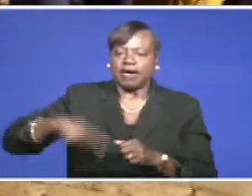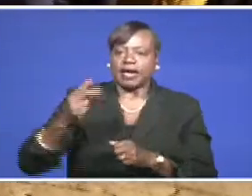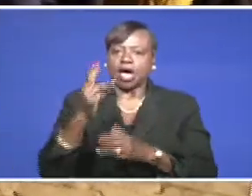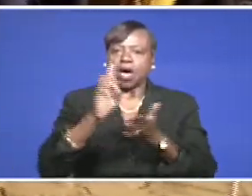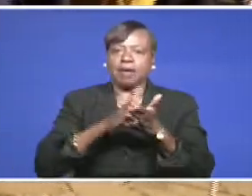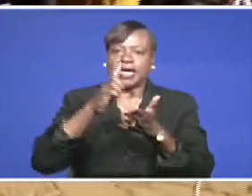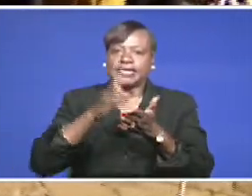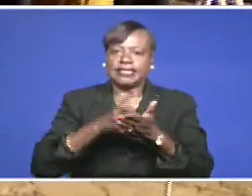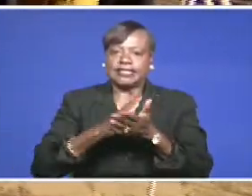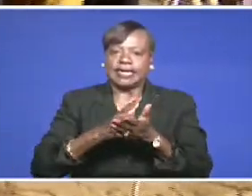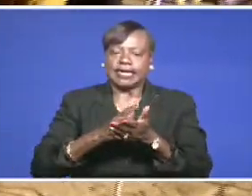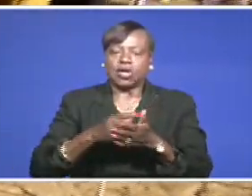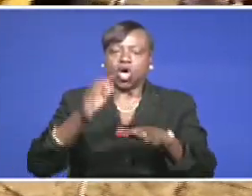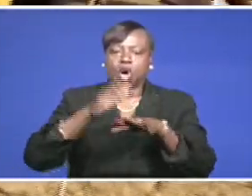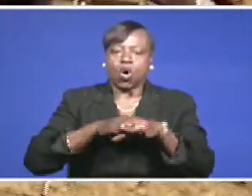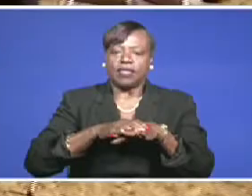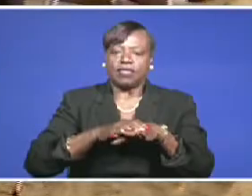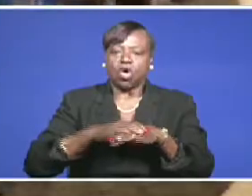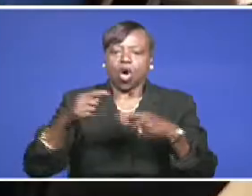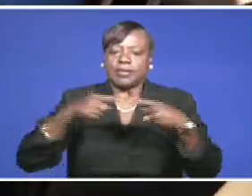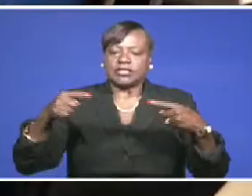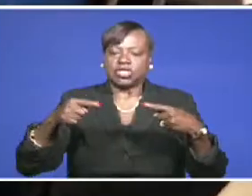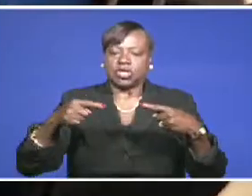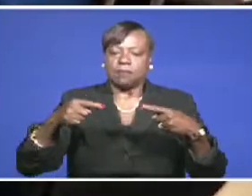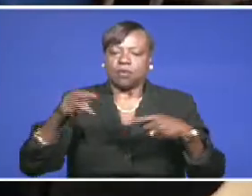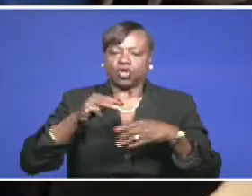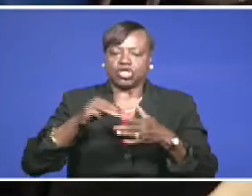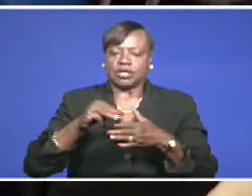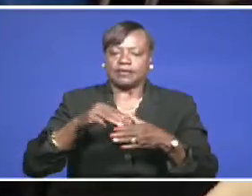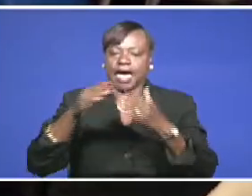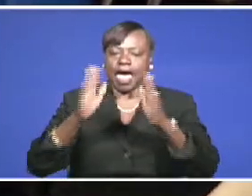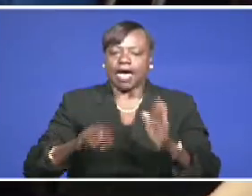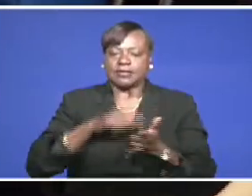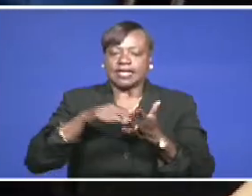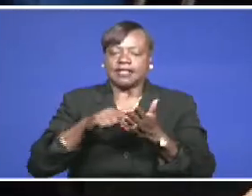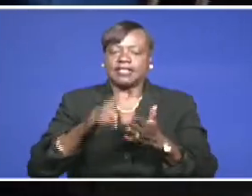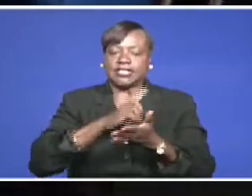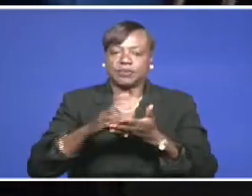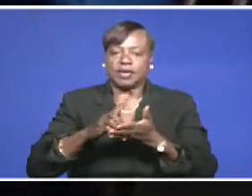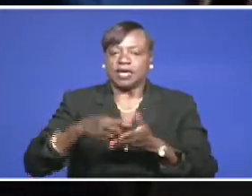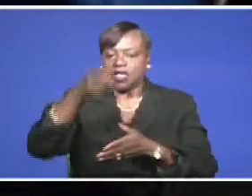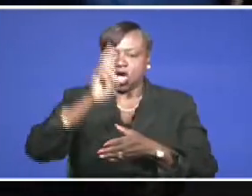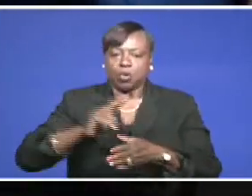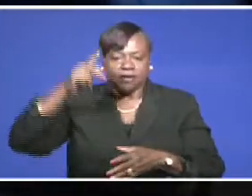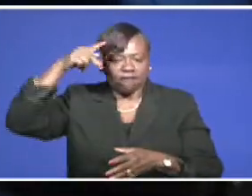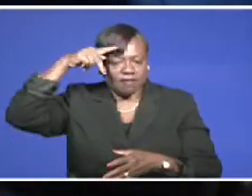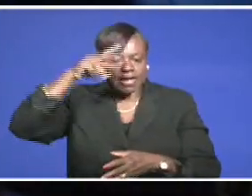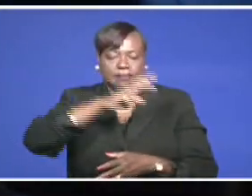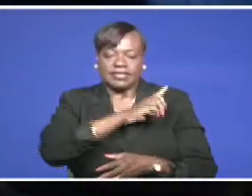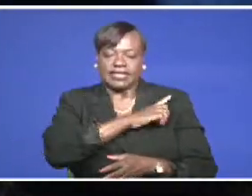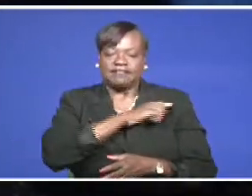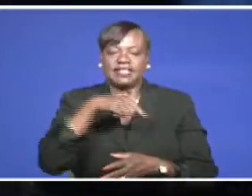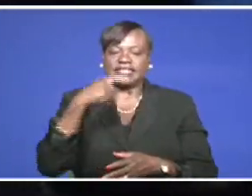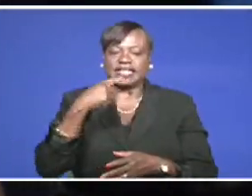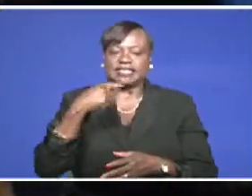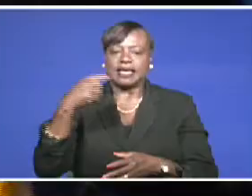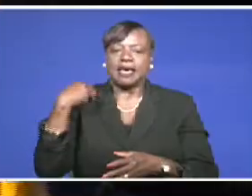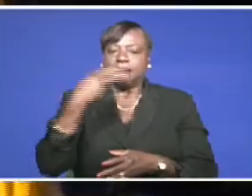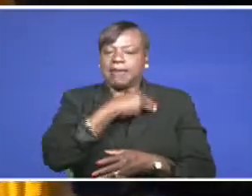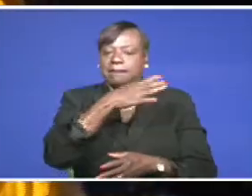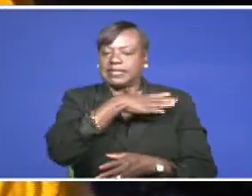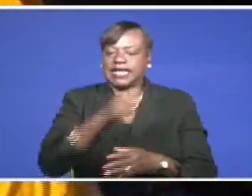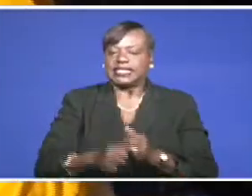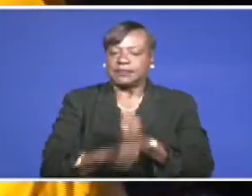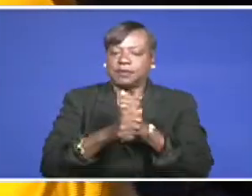on the opposition's motion in the House this week. Party leader the Honorable Philip Davis said although members and supporters can forgive, they